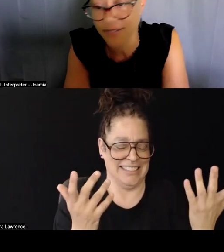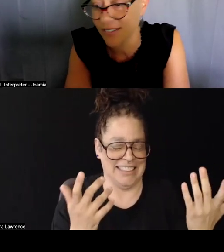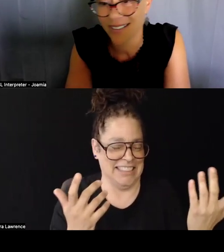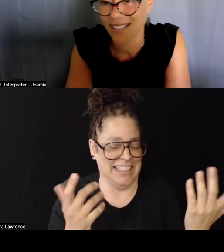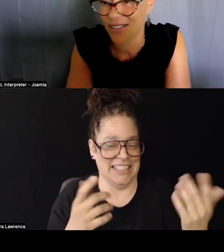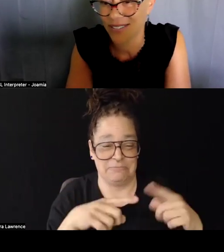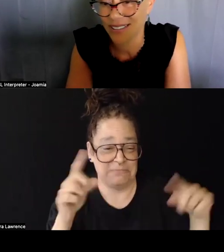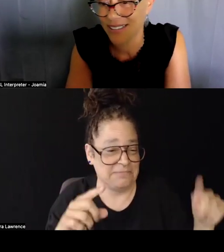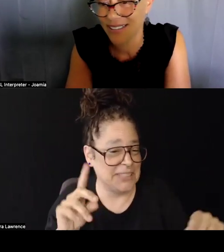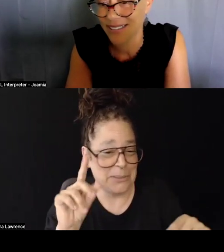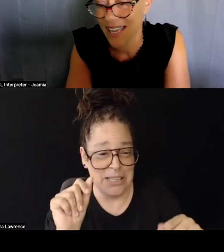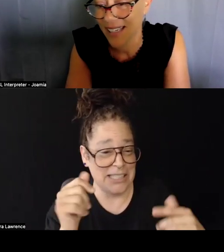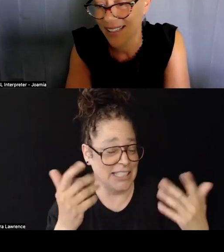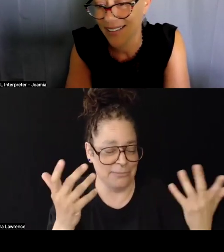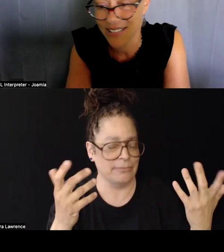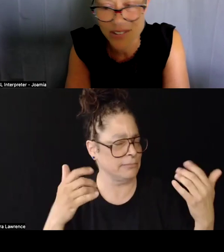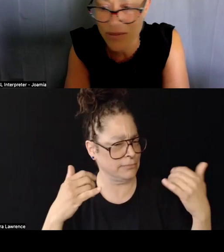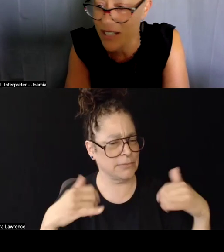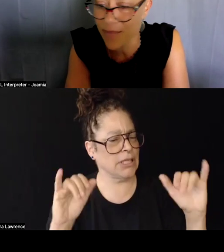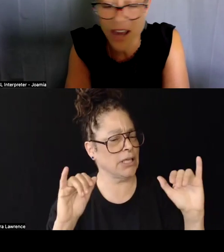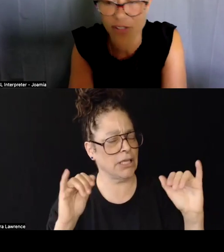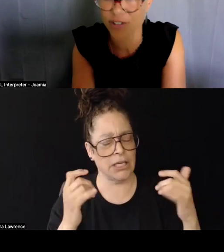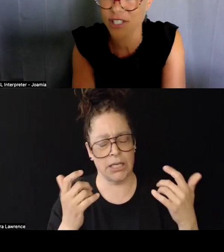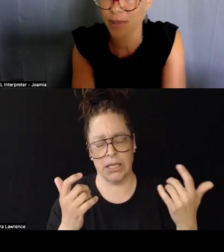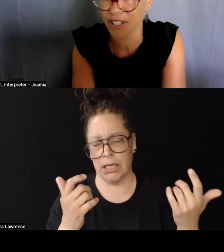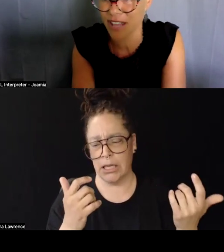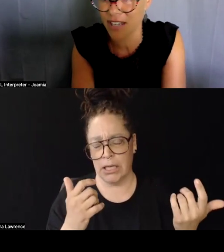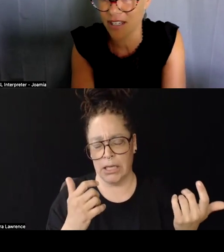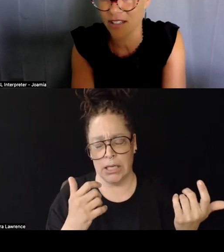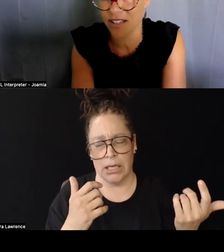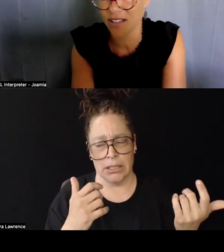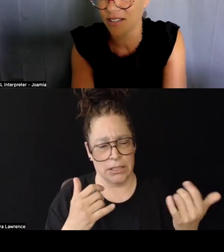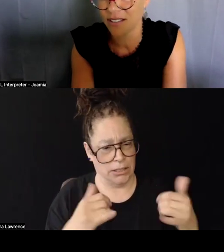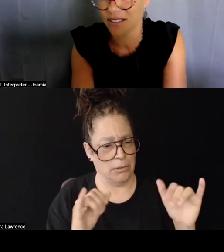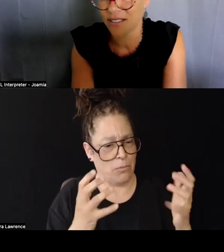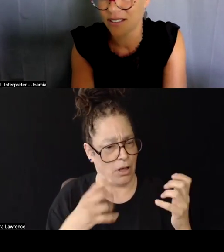and deaf, uh, it doesn't matter their disability,